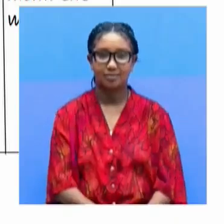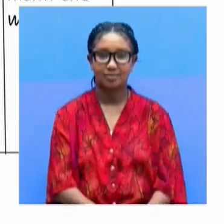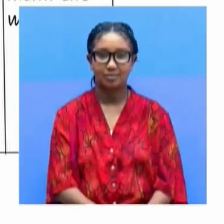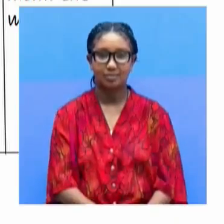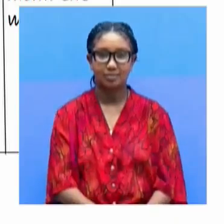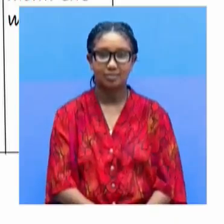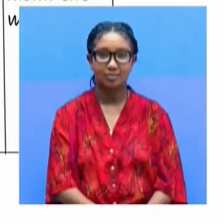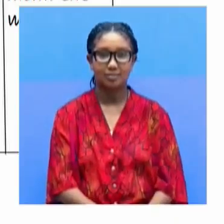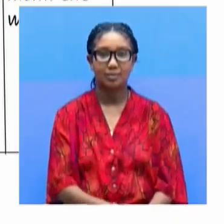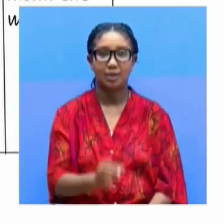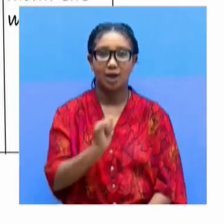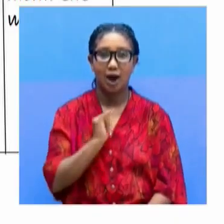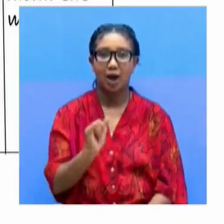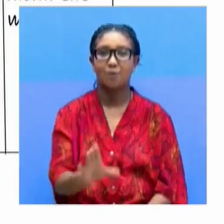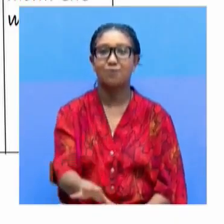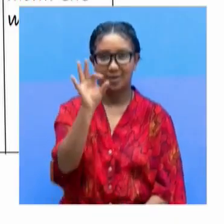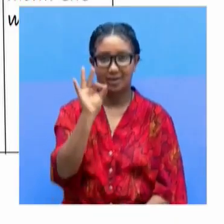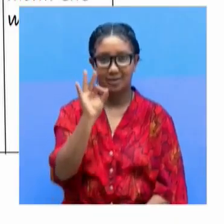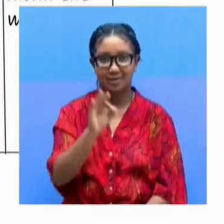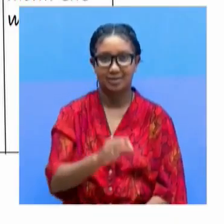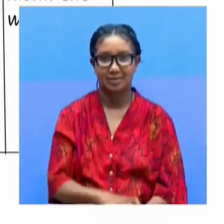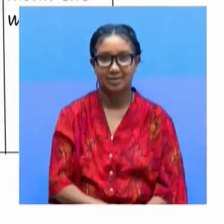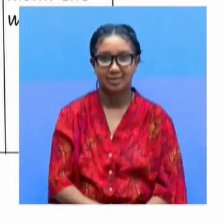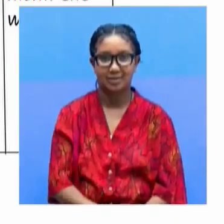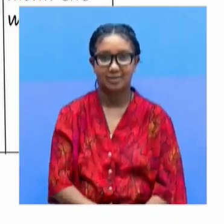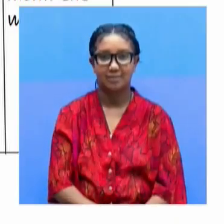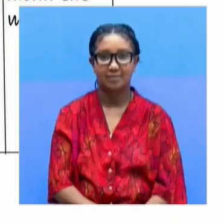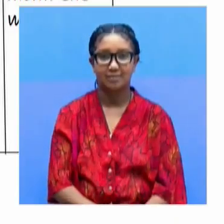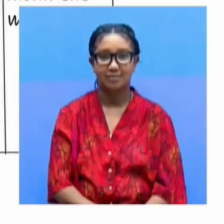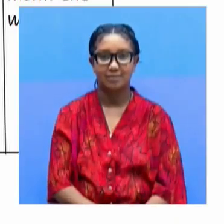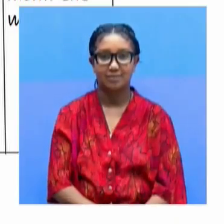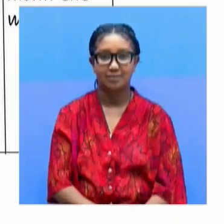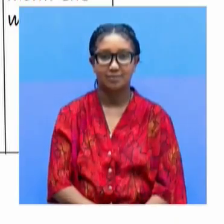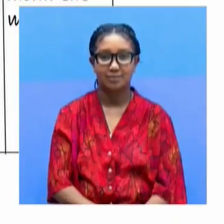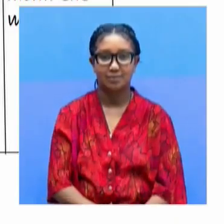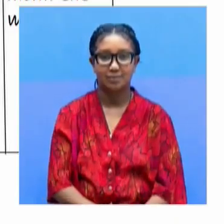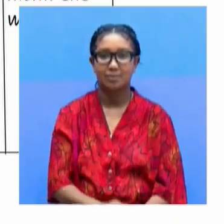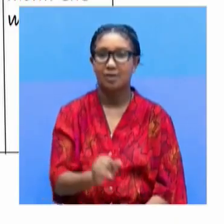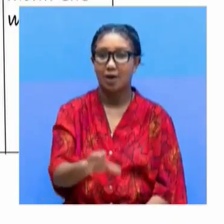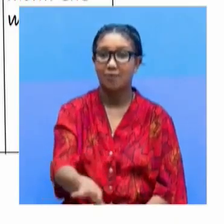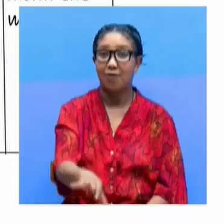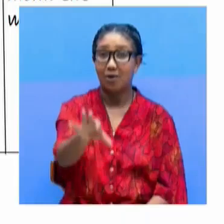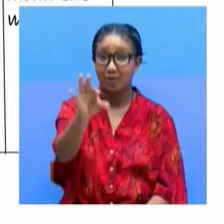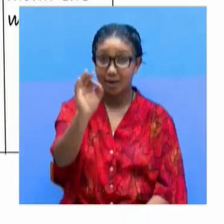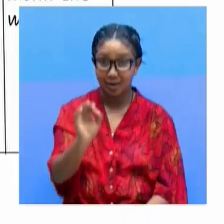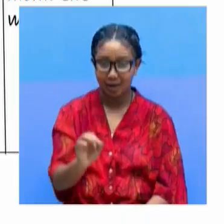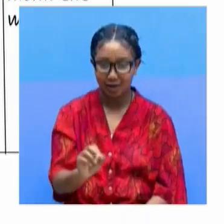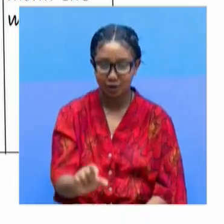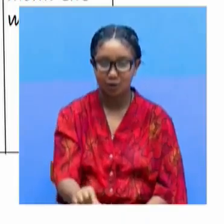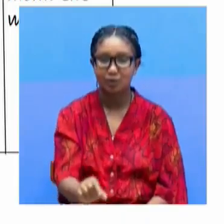yes, I found it and showed